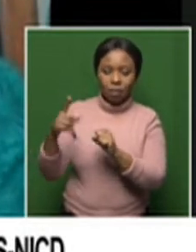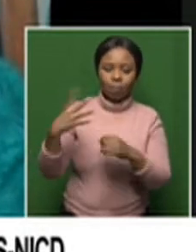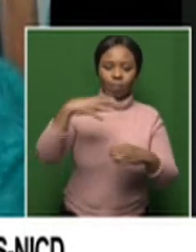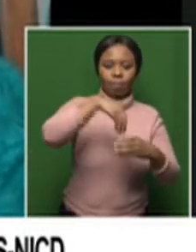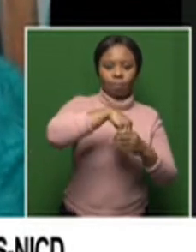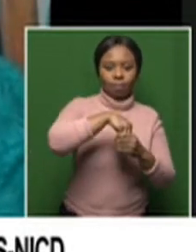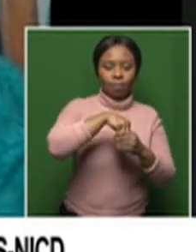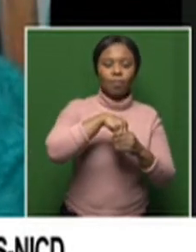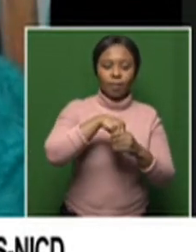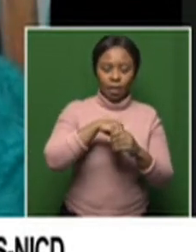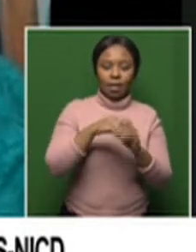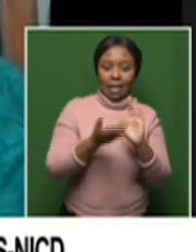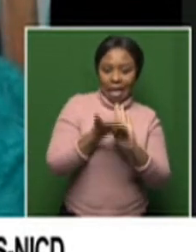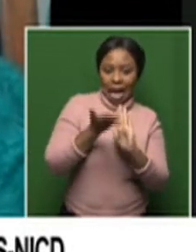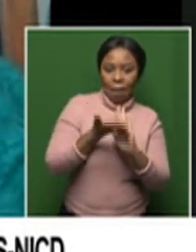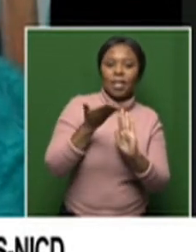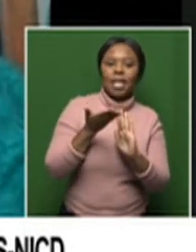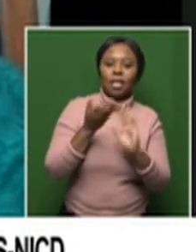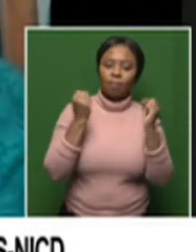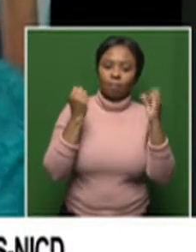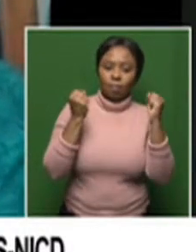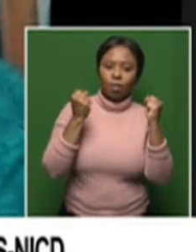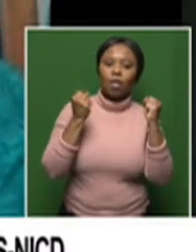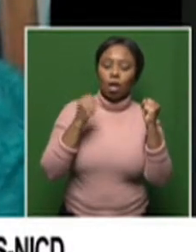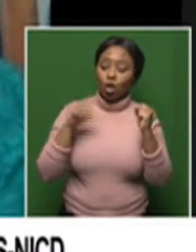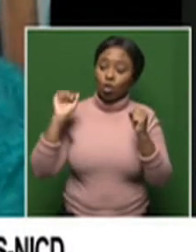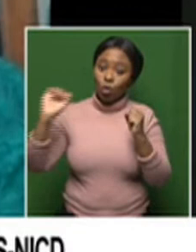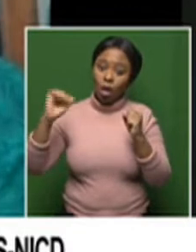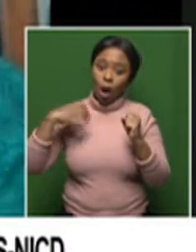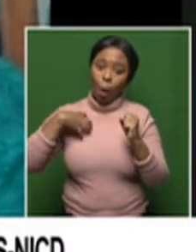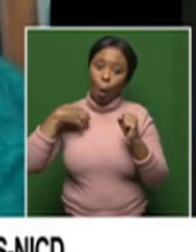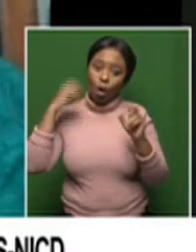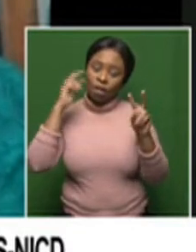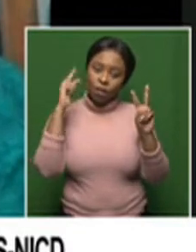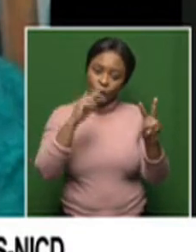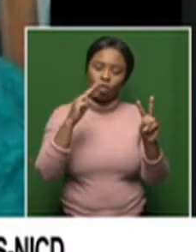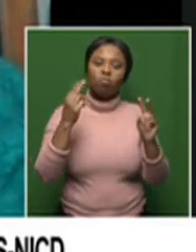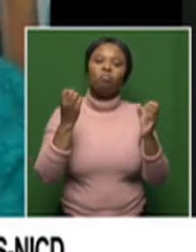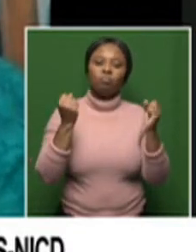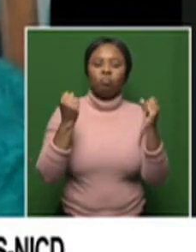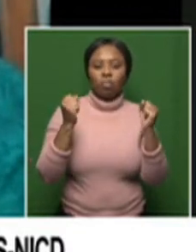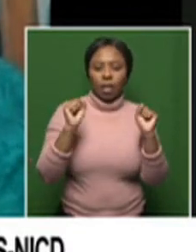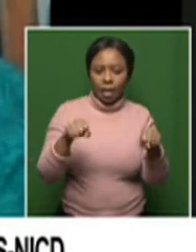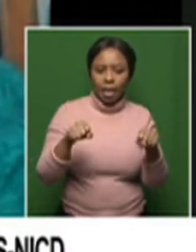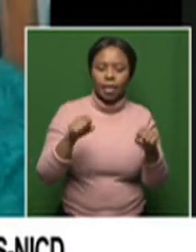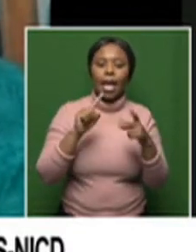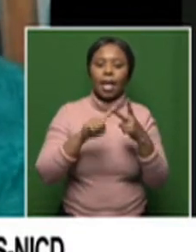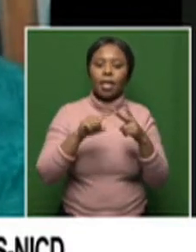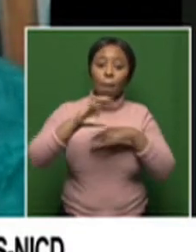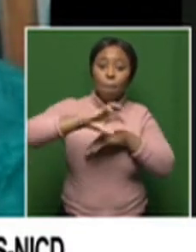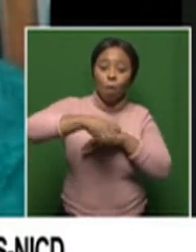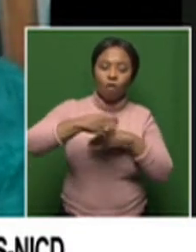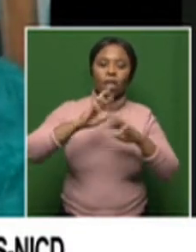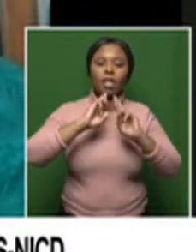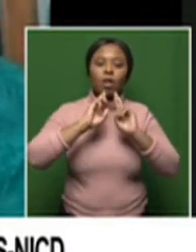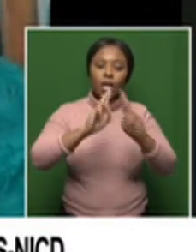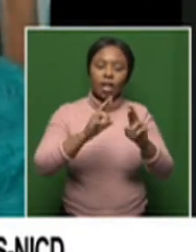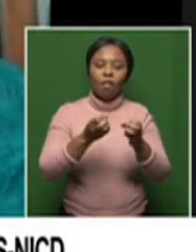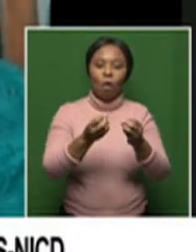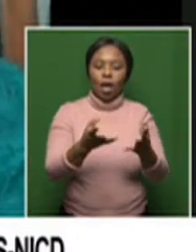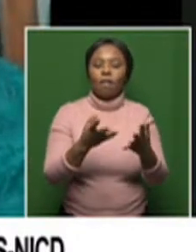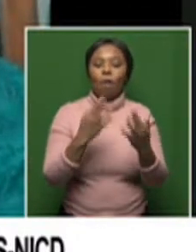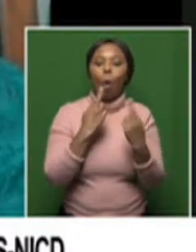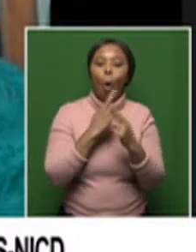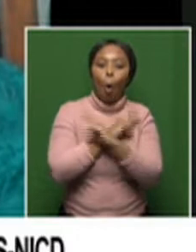in this briefing to give us from their own view and give hope in terms of the province, how they're managing the pandemic. But you'd have